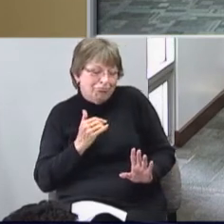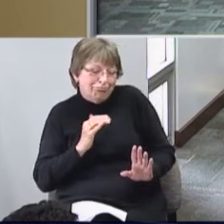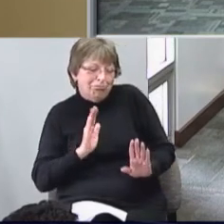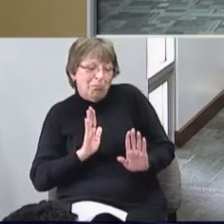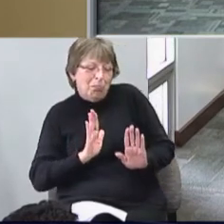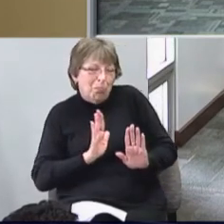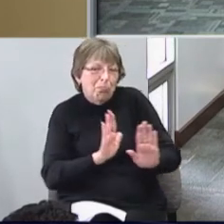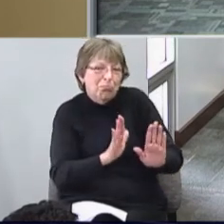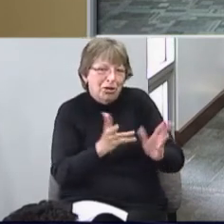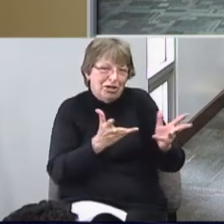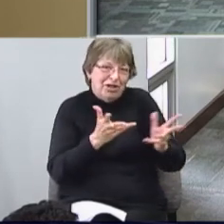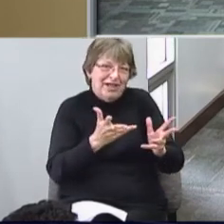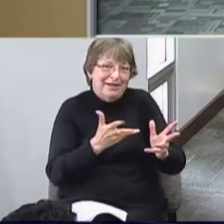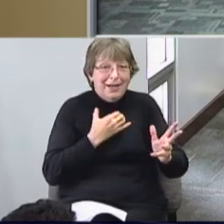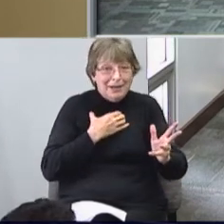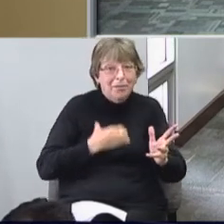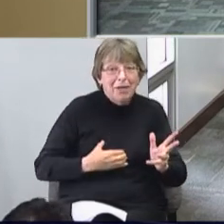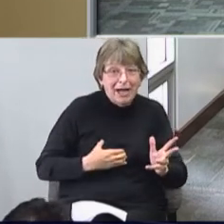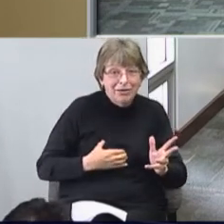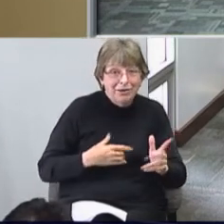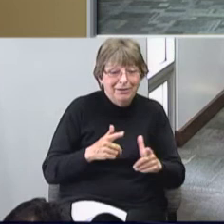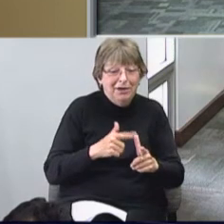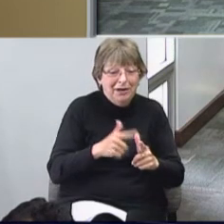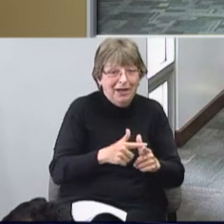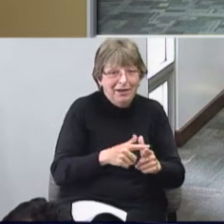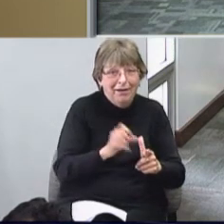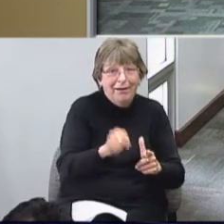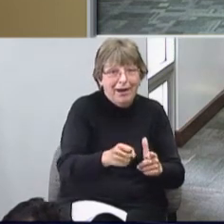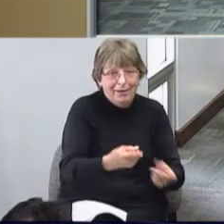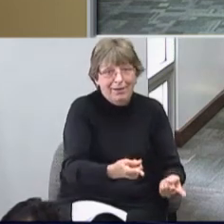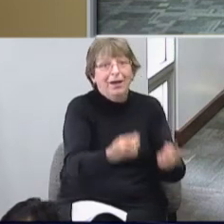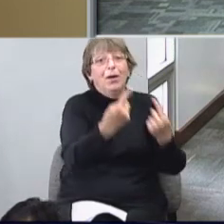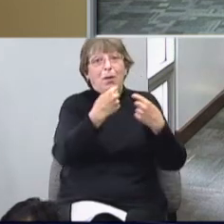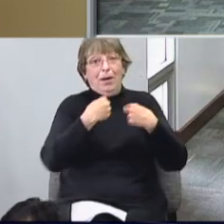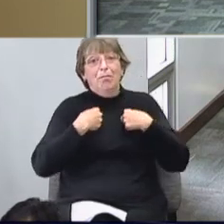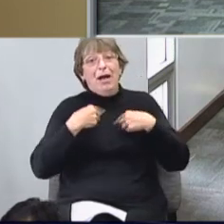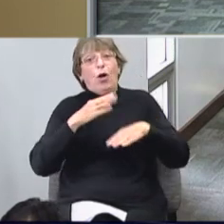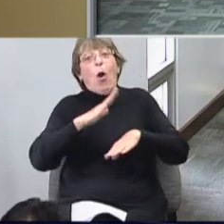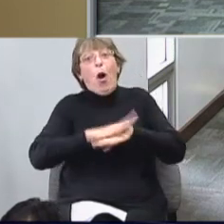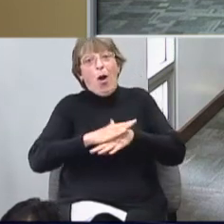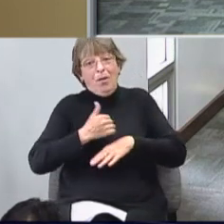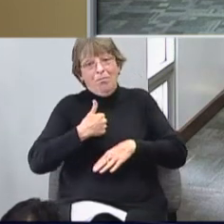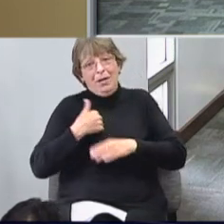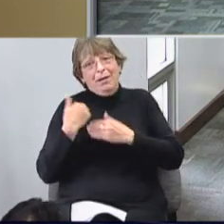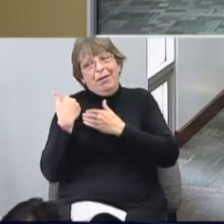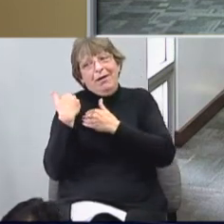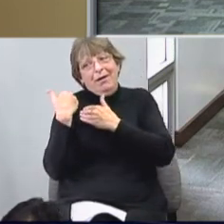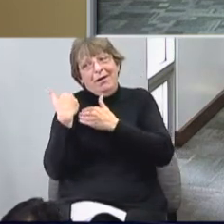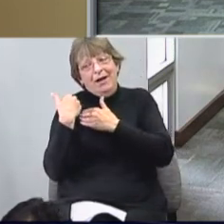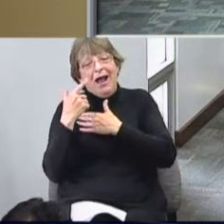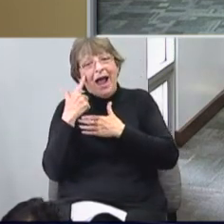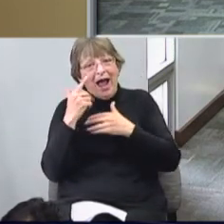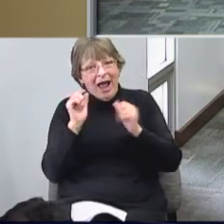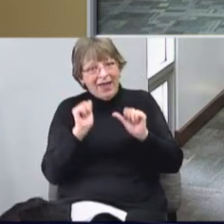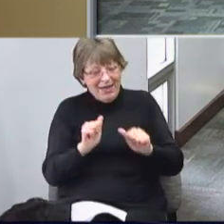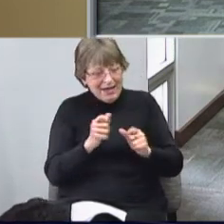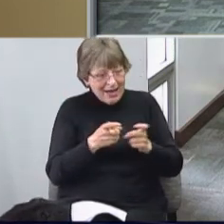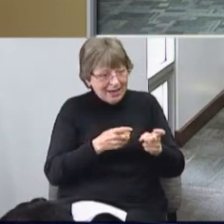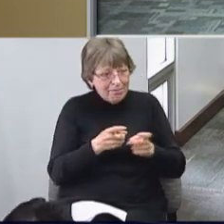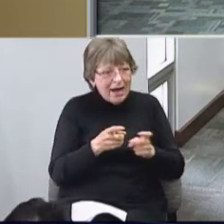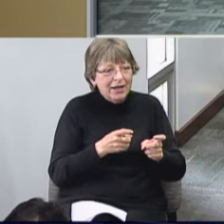to come back to me. And yes, I think we can manage it. I think I can manage it